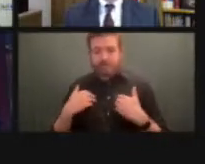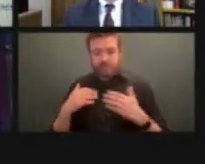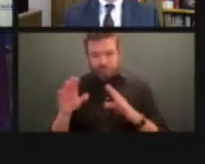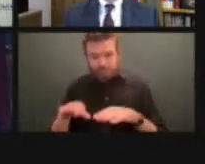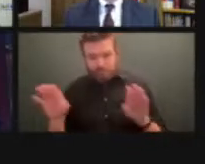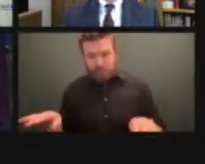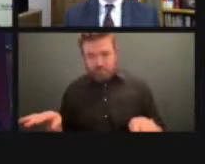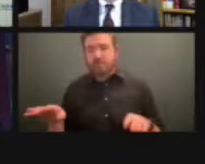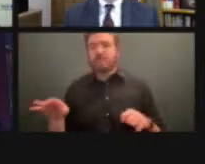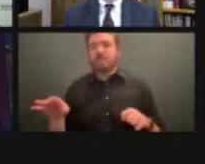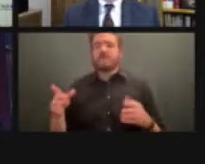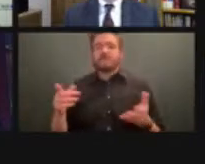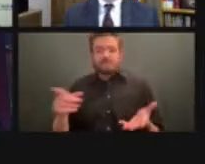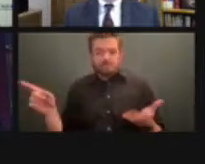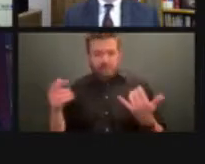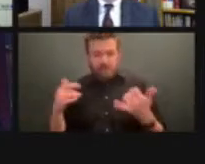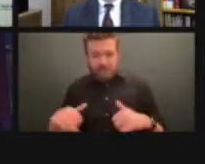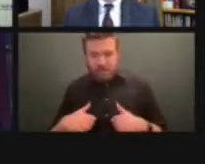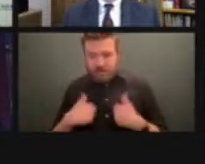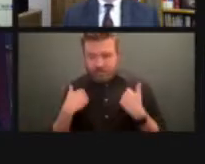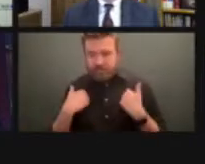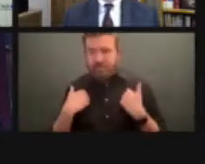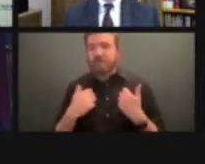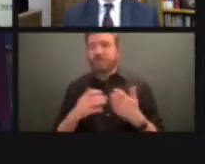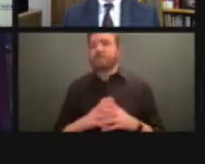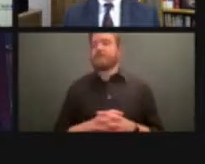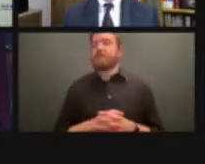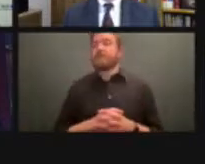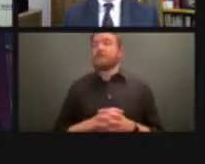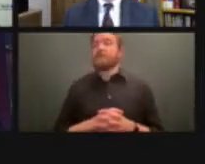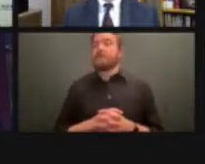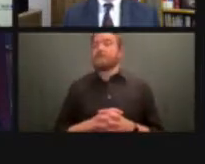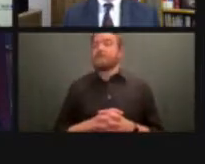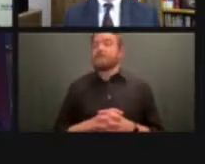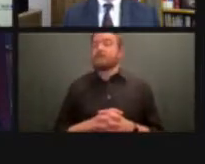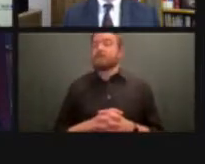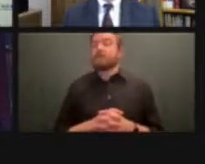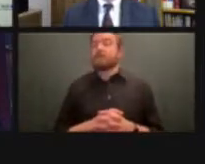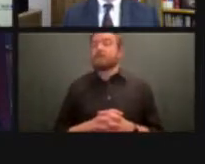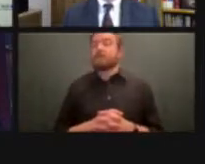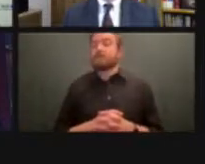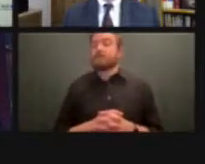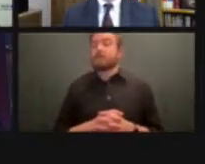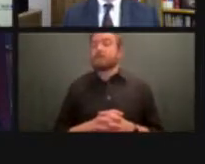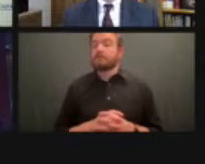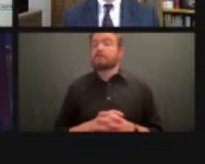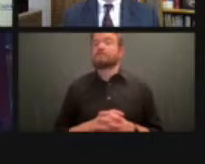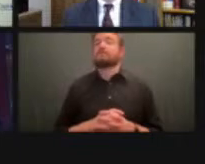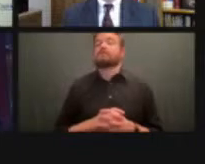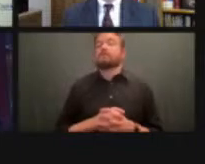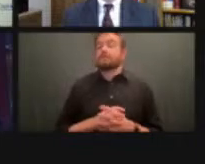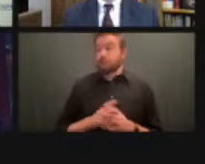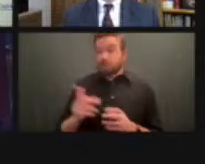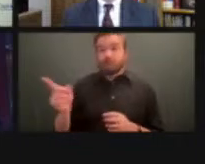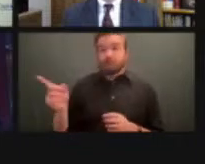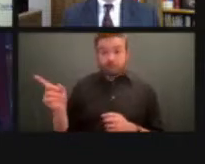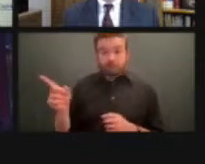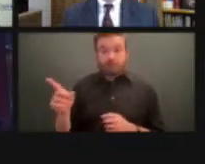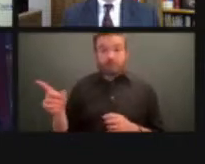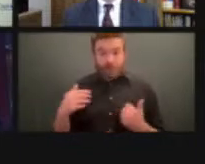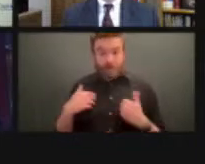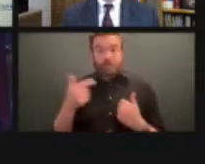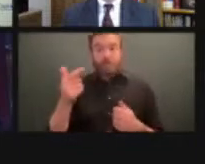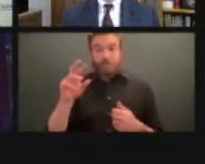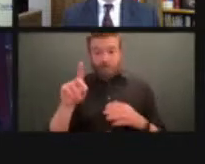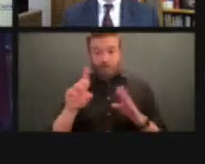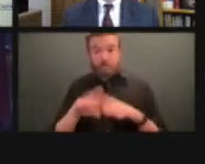last Thursday. Also, they were Joseph's grandchildren, as well as the next generation, Alyssa, Jenna, Drew, and